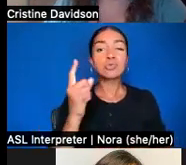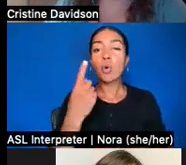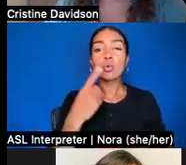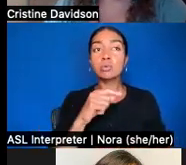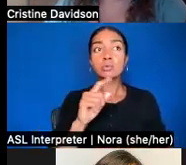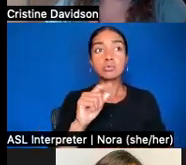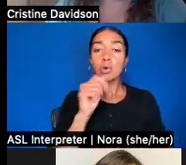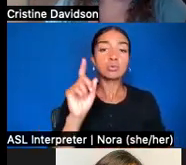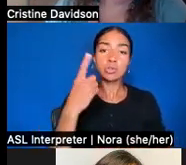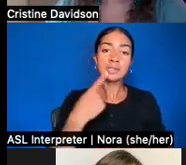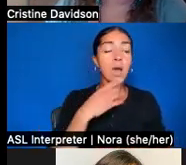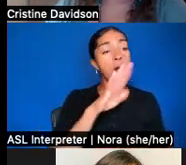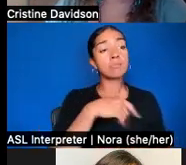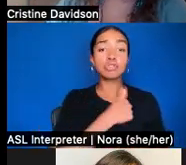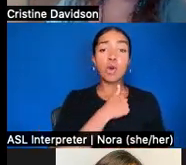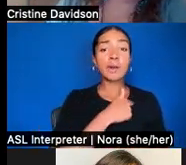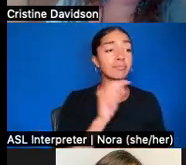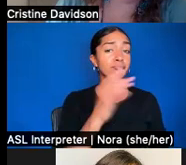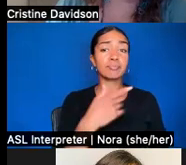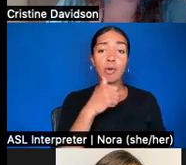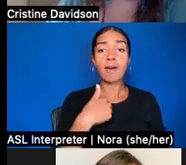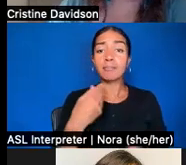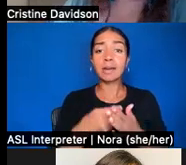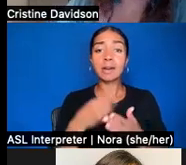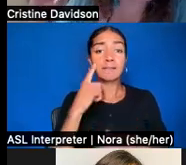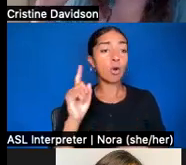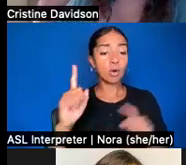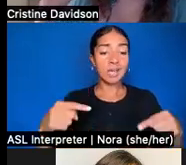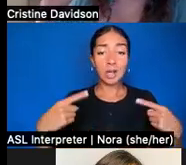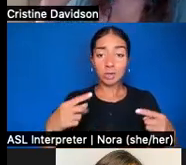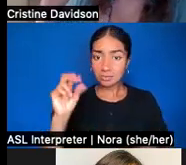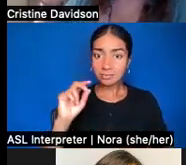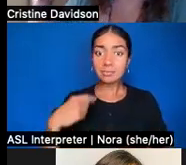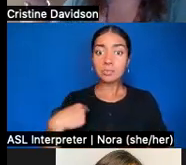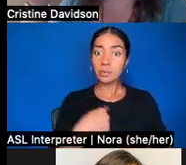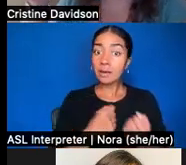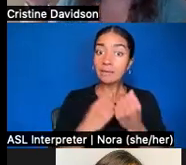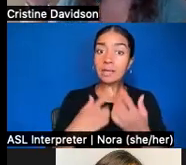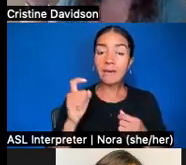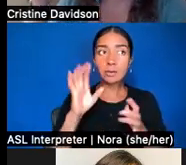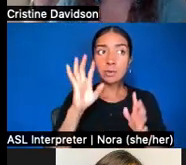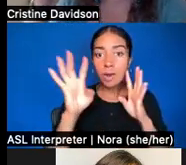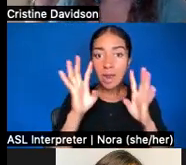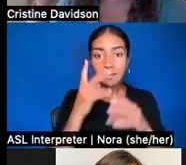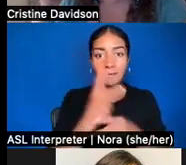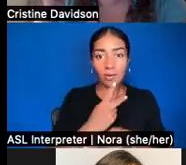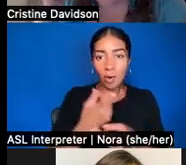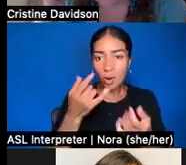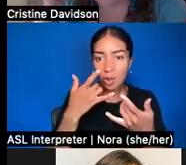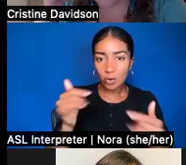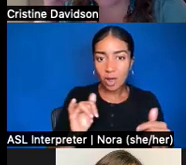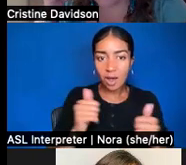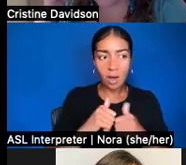tires, right? Our role as an advocate is to be creative about what it looks like to figure that out.